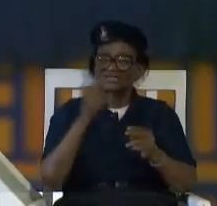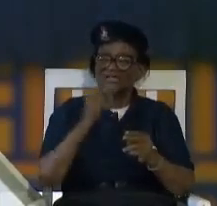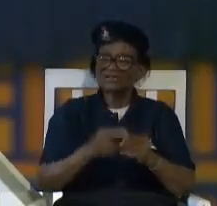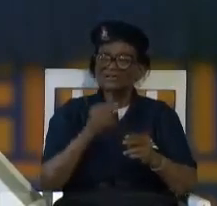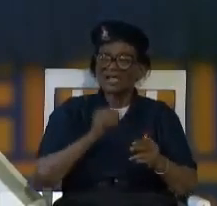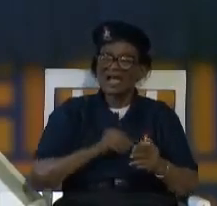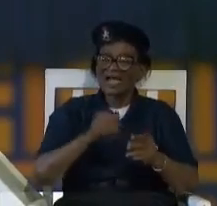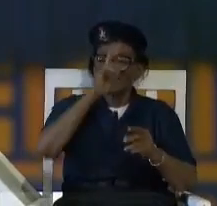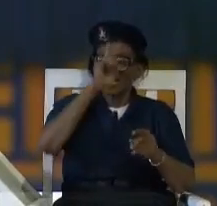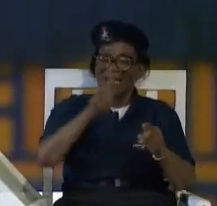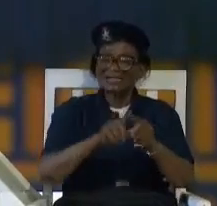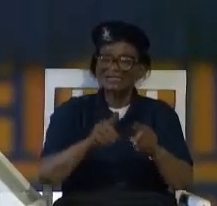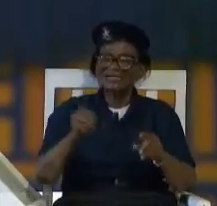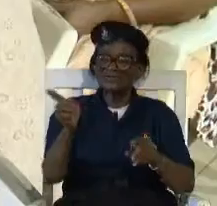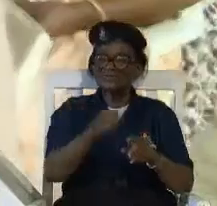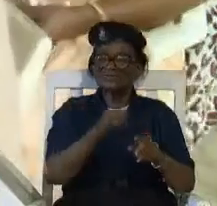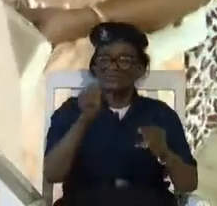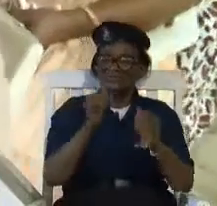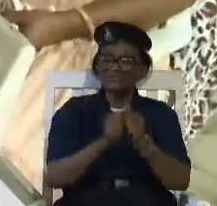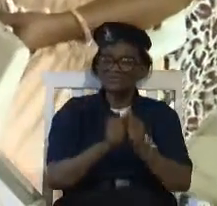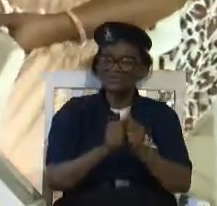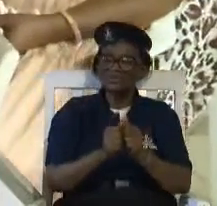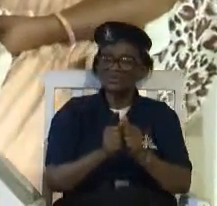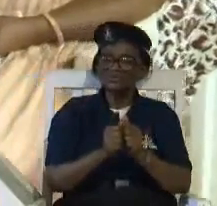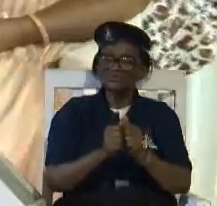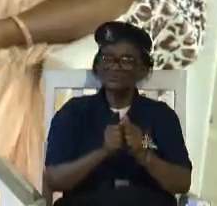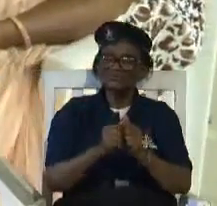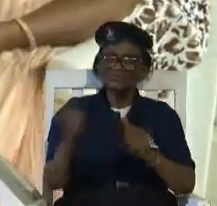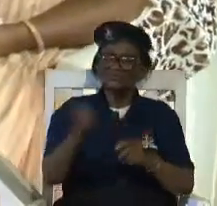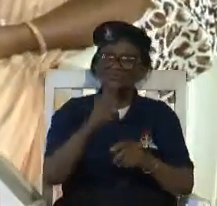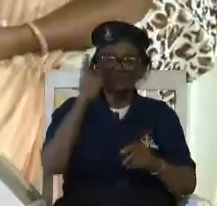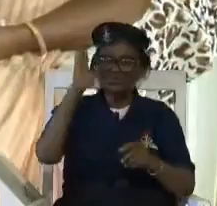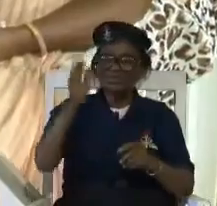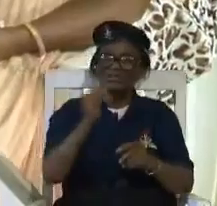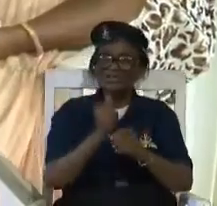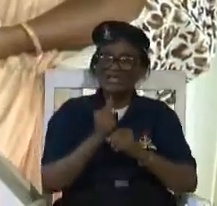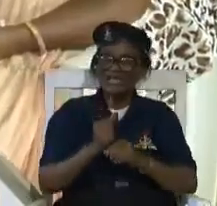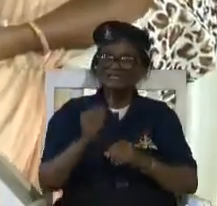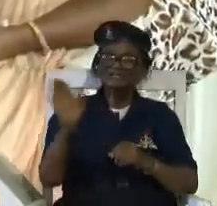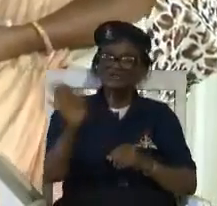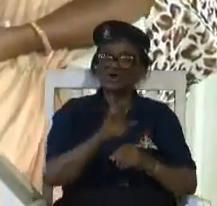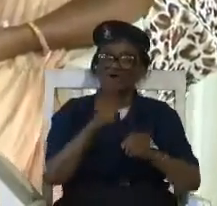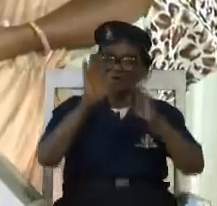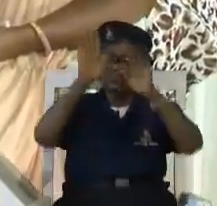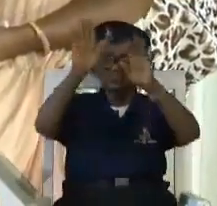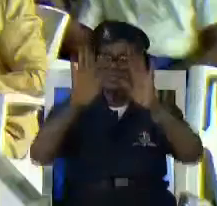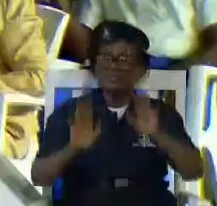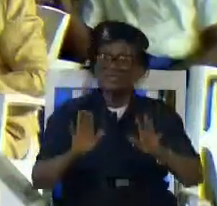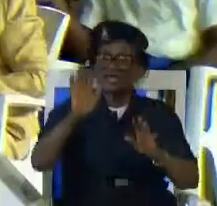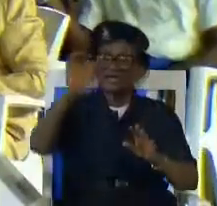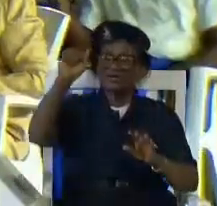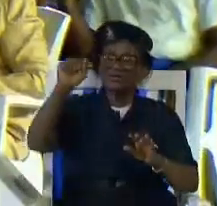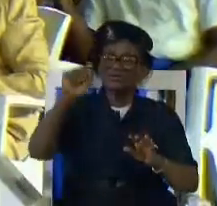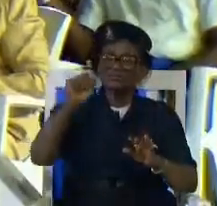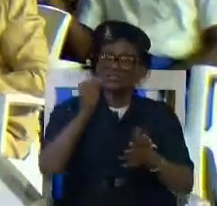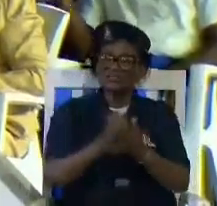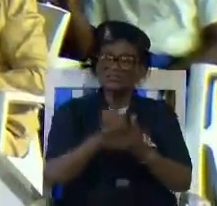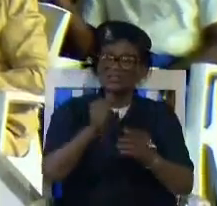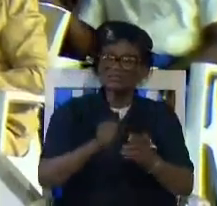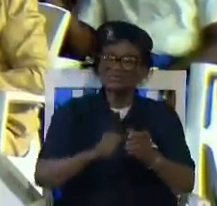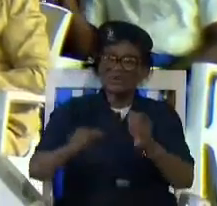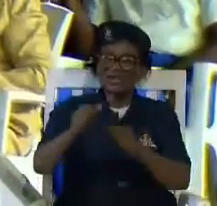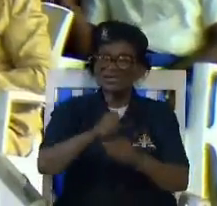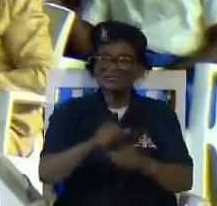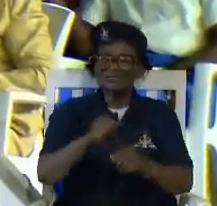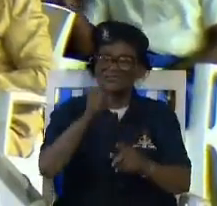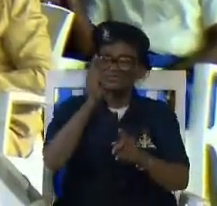I agree with you. You will get your miracles. Go ahead, just for